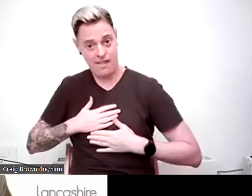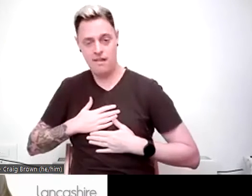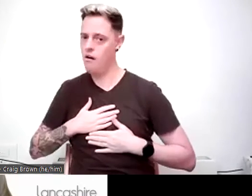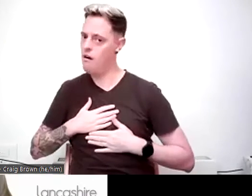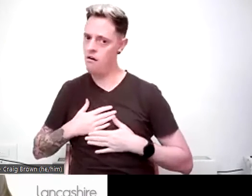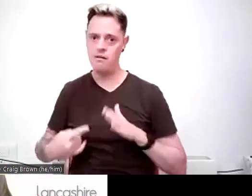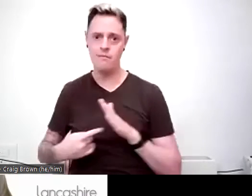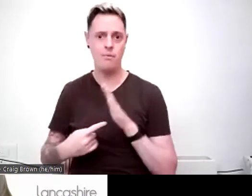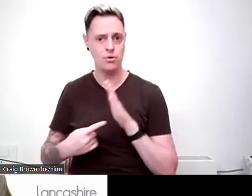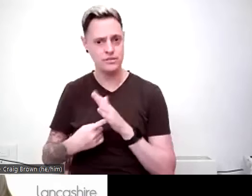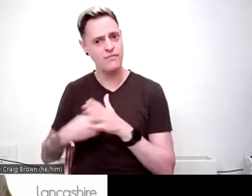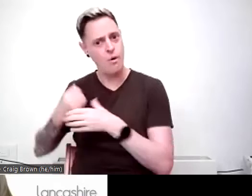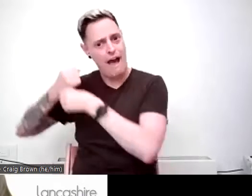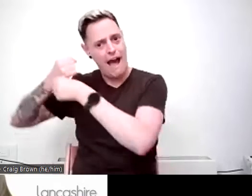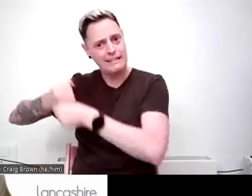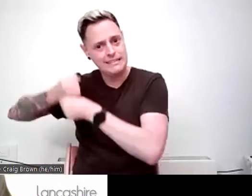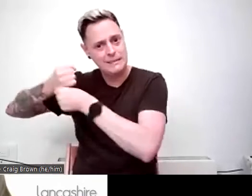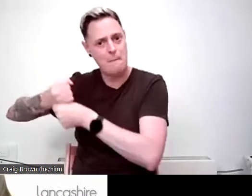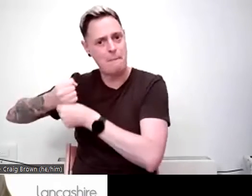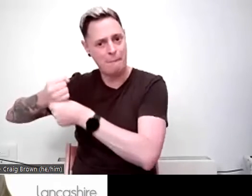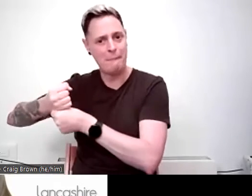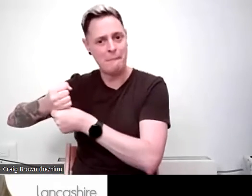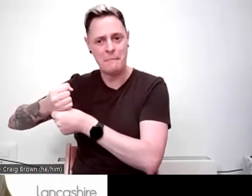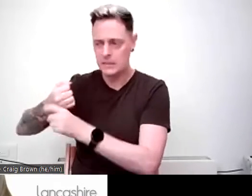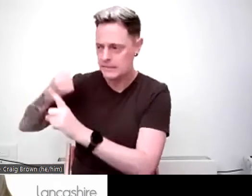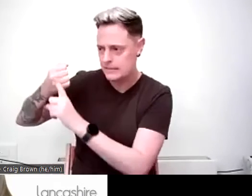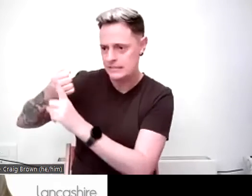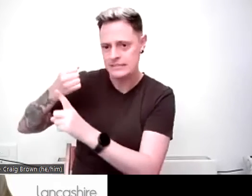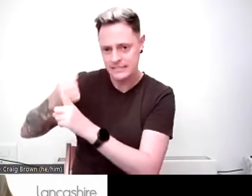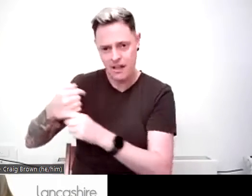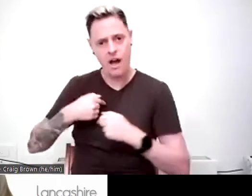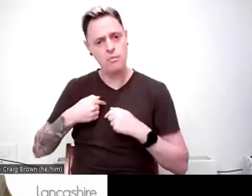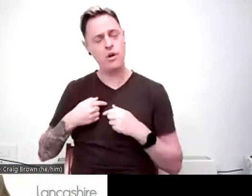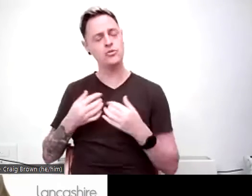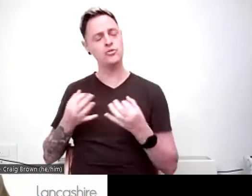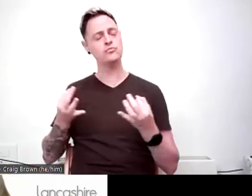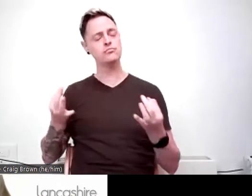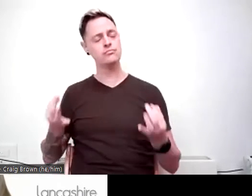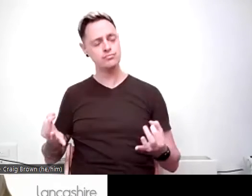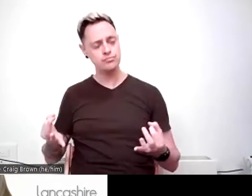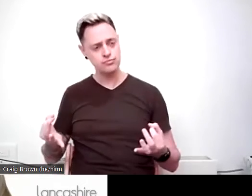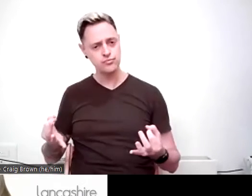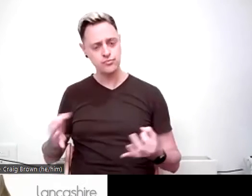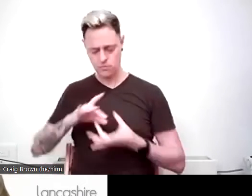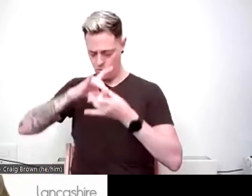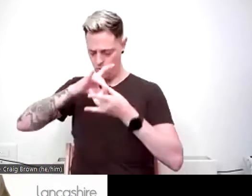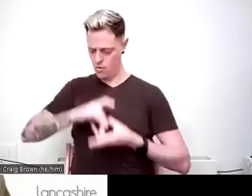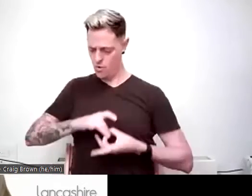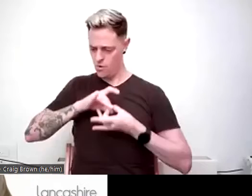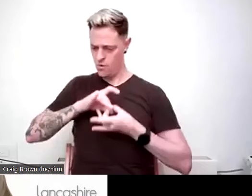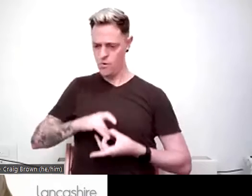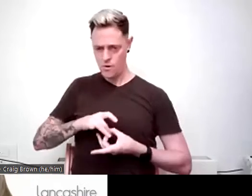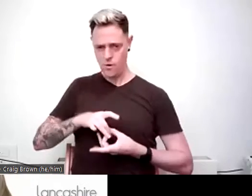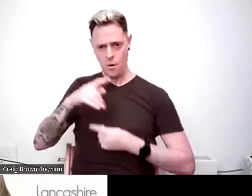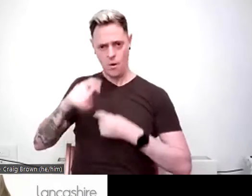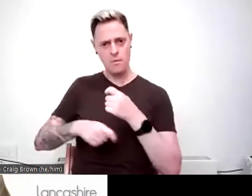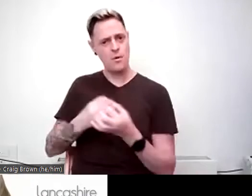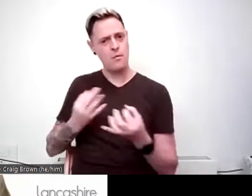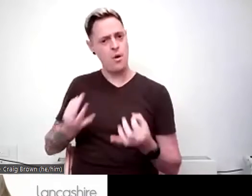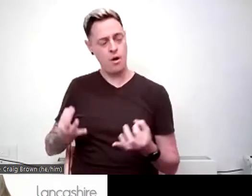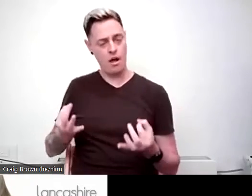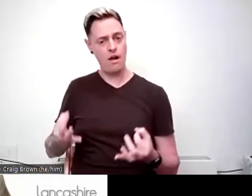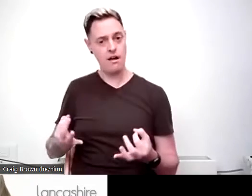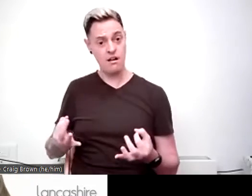of activism. I'm going to sit here, I'm going to meditate, I'm going to do yoga, I'm going to look after myself, whilst you're all wanting me to